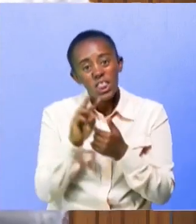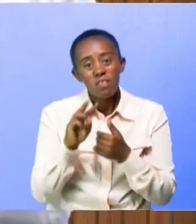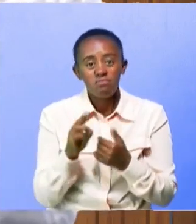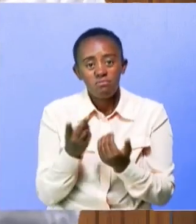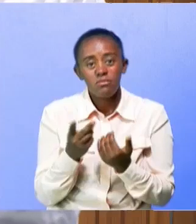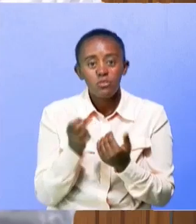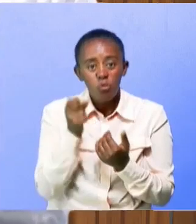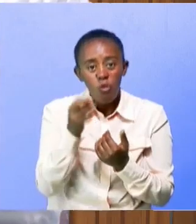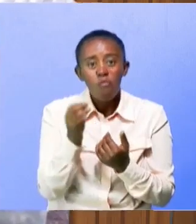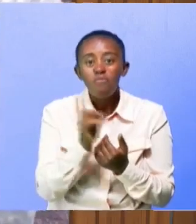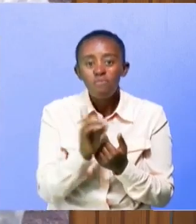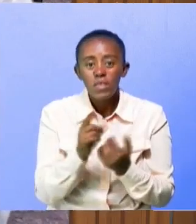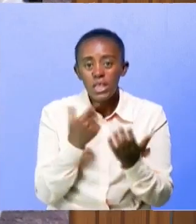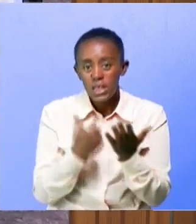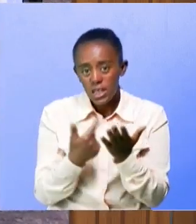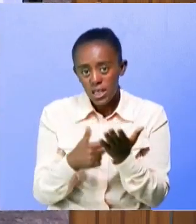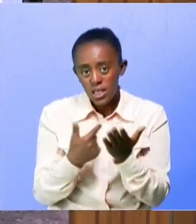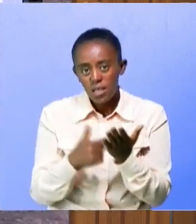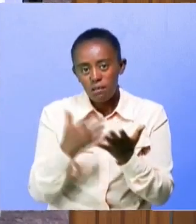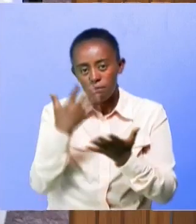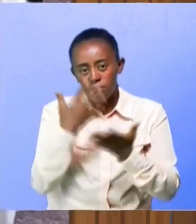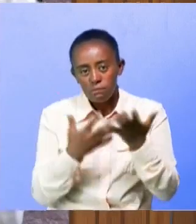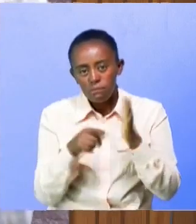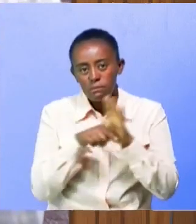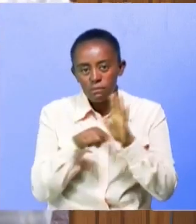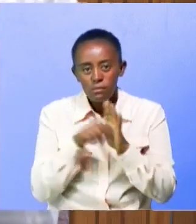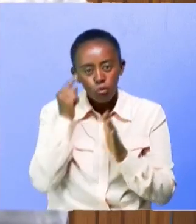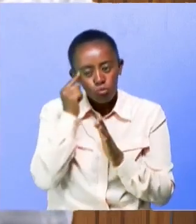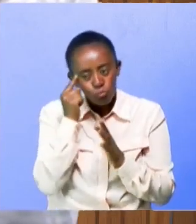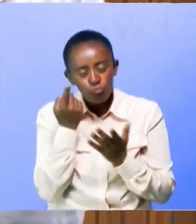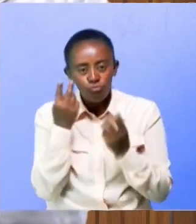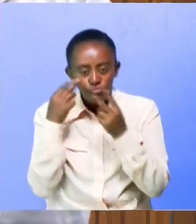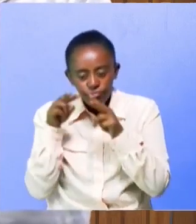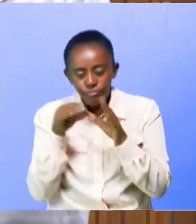what? These stereotypes. Yeah.